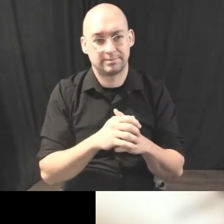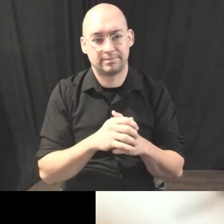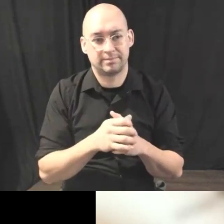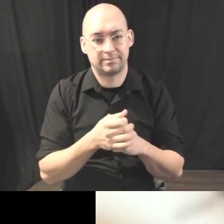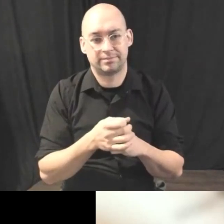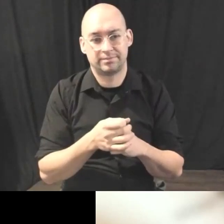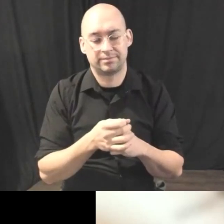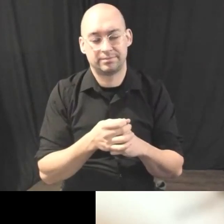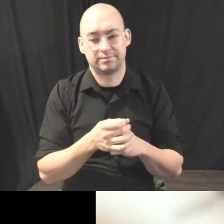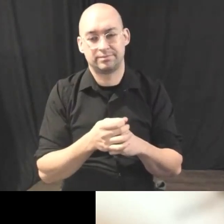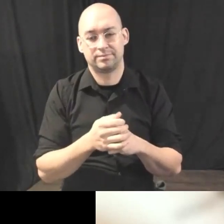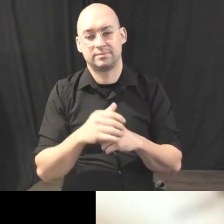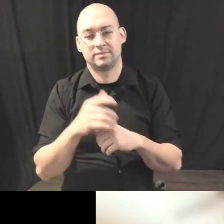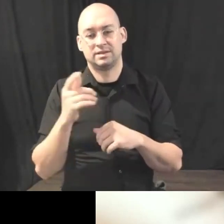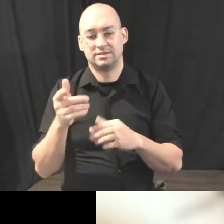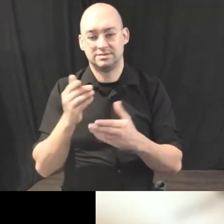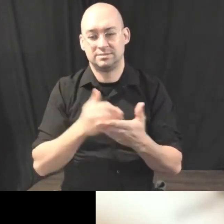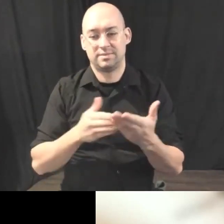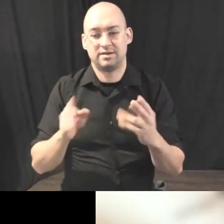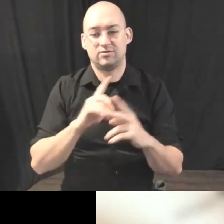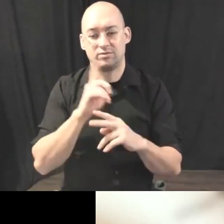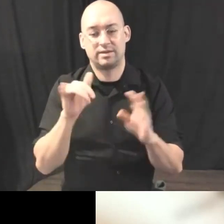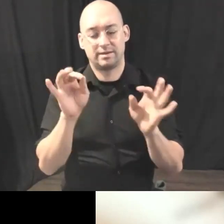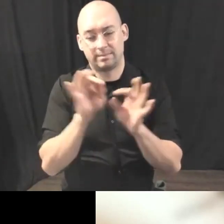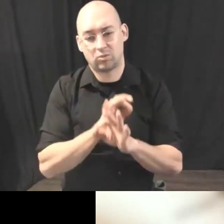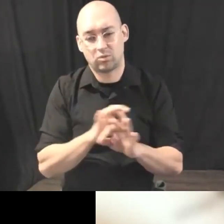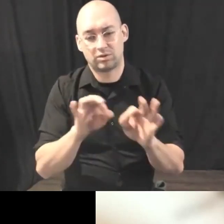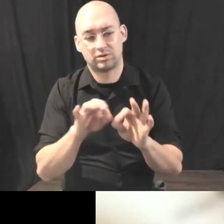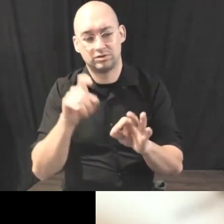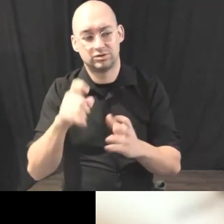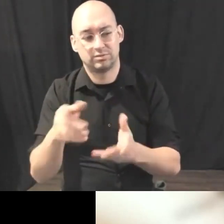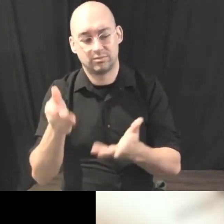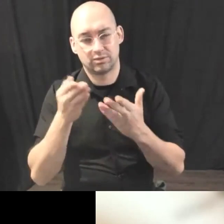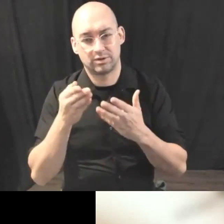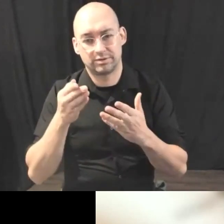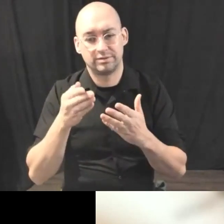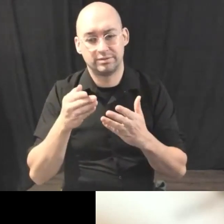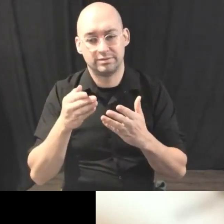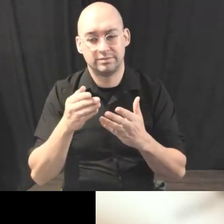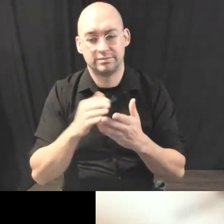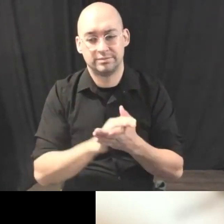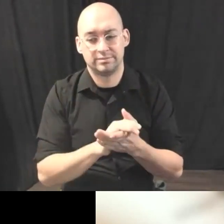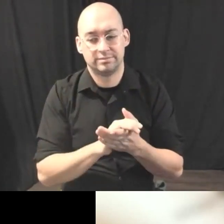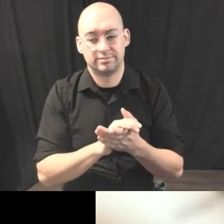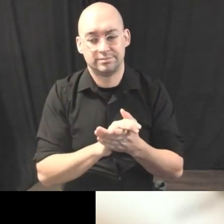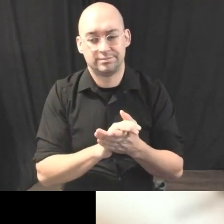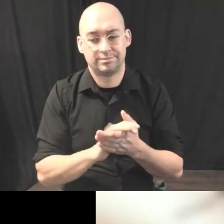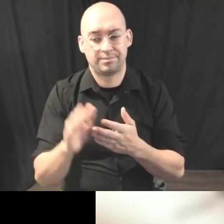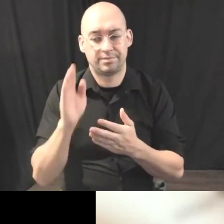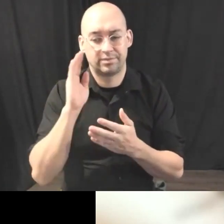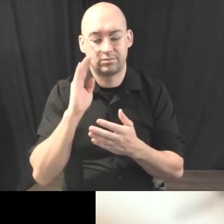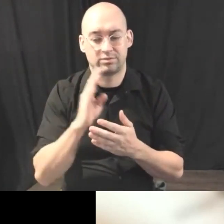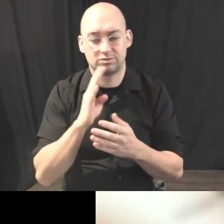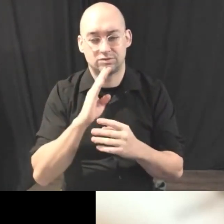something really important that we should bring up to the floor again. Again, I know we talked a little bit about the